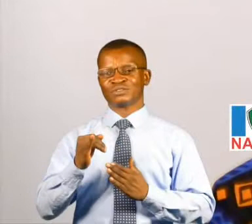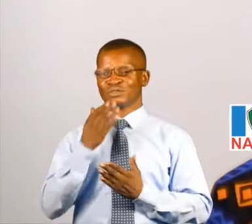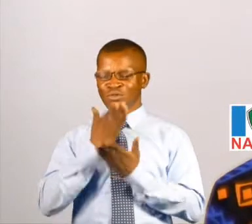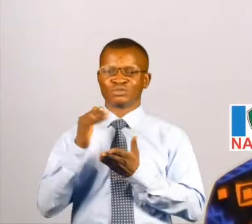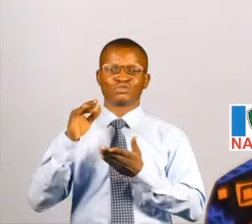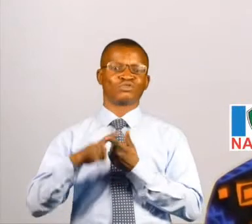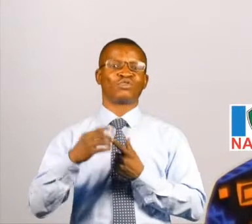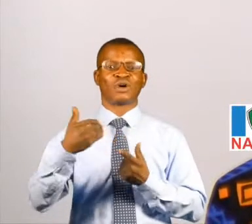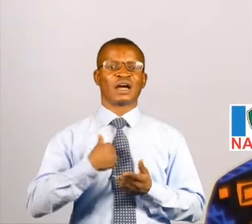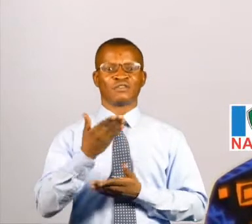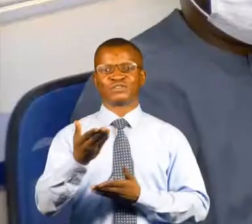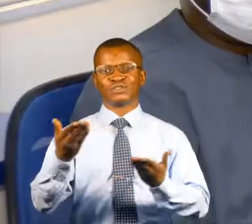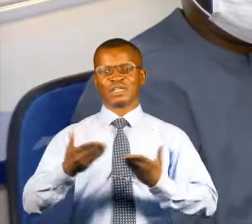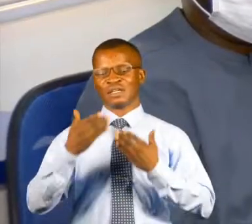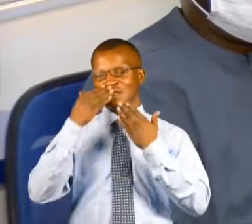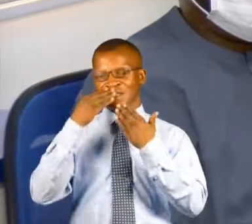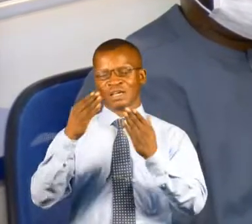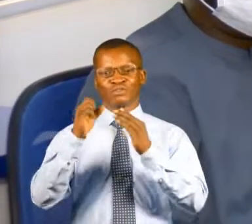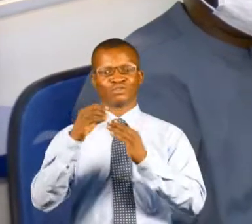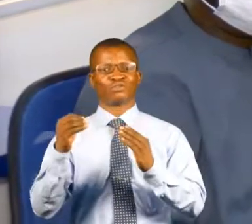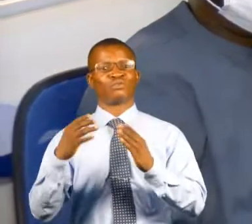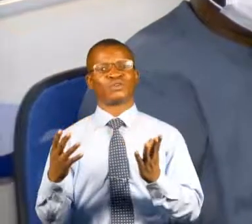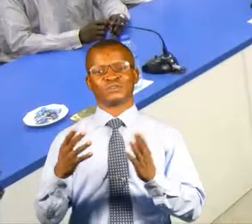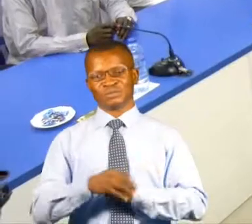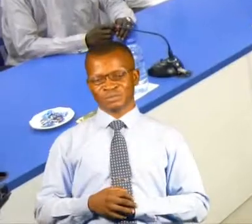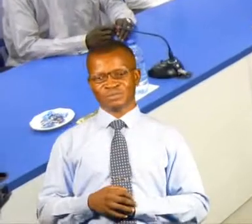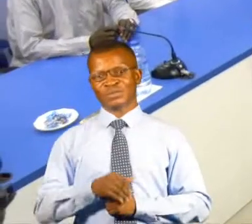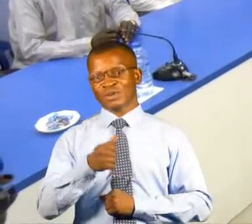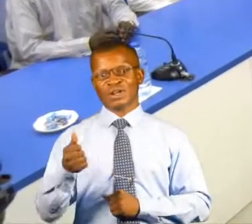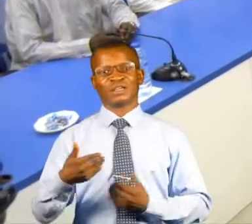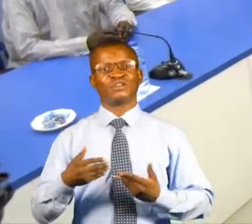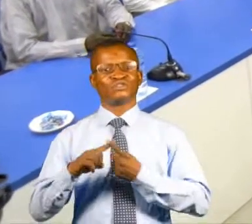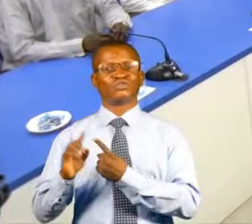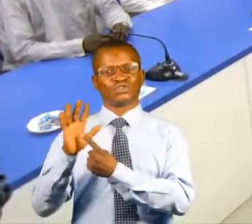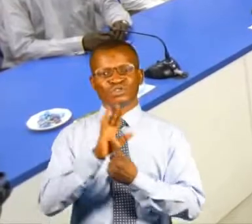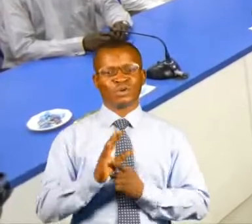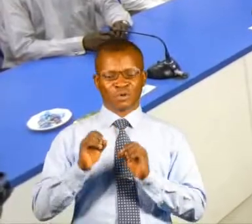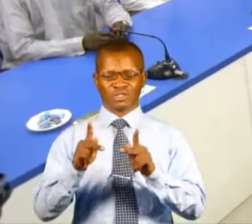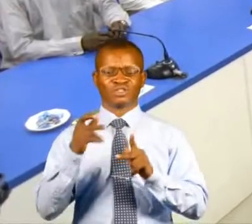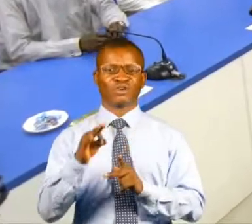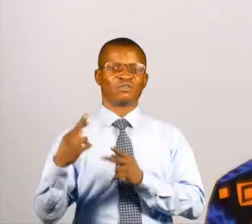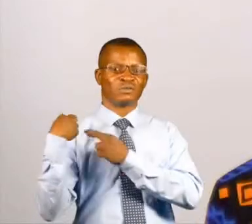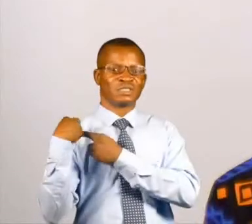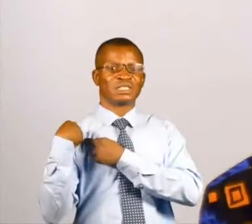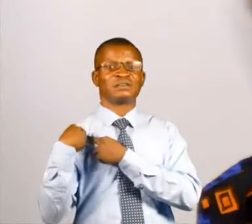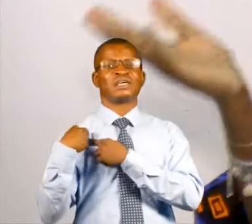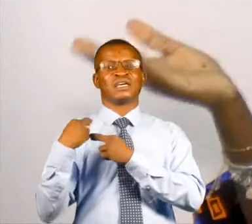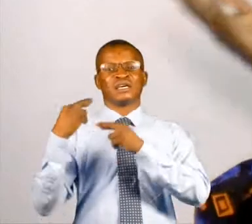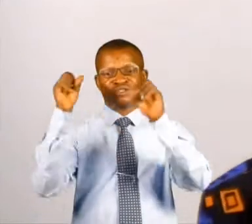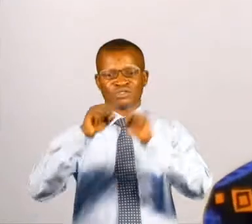It's a pleasure to have you here. Thank you so much. She also used the opportunity to enlighten them on the